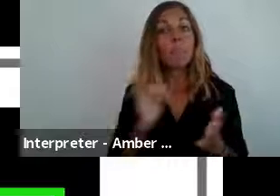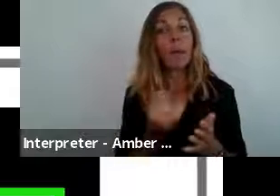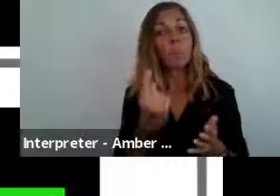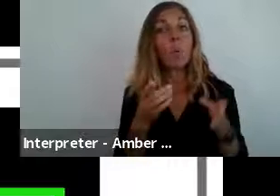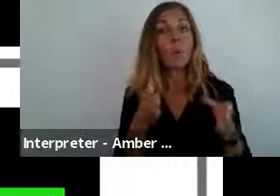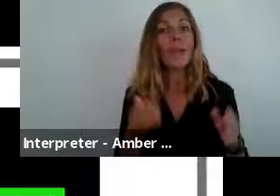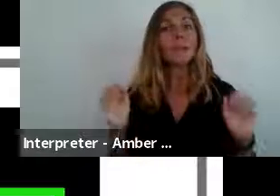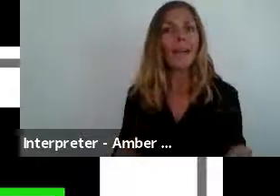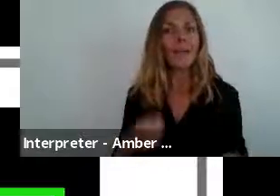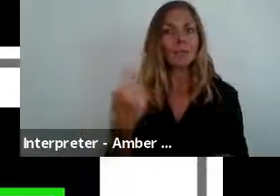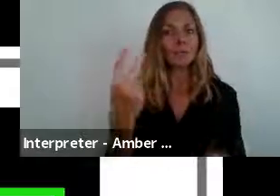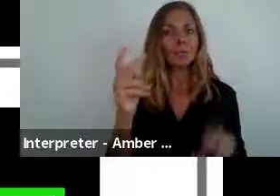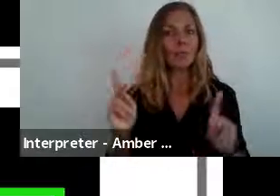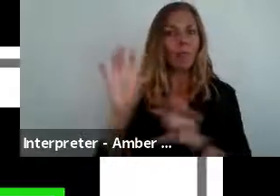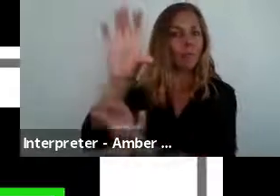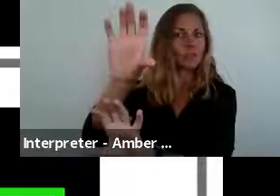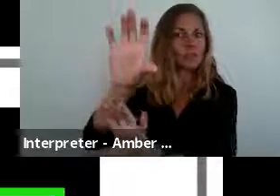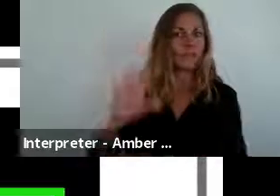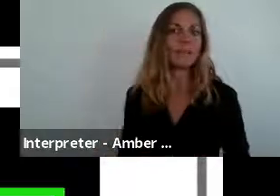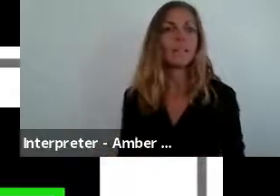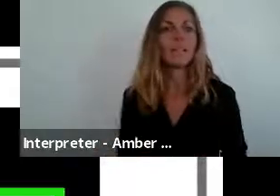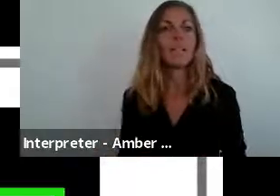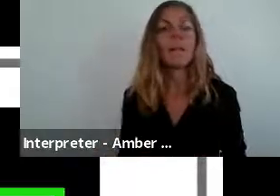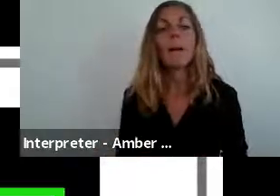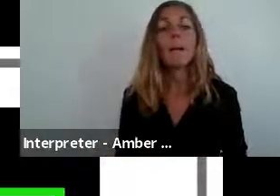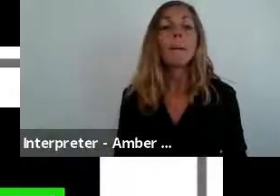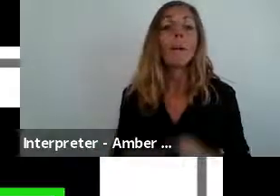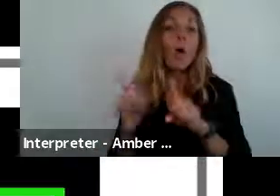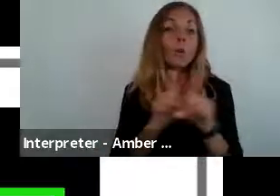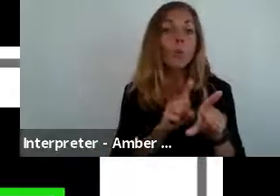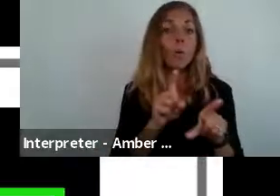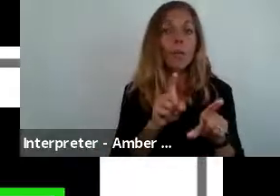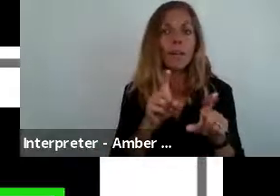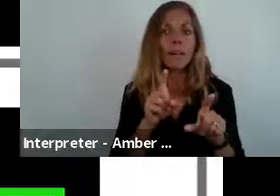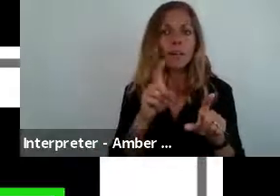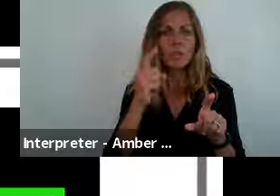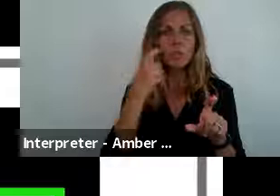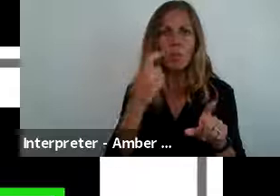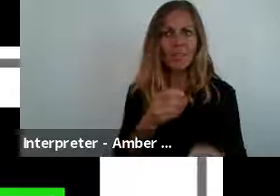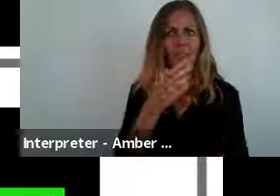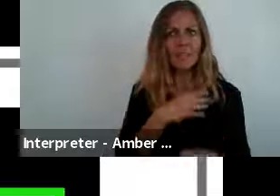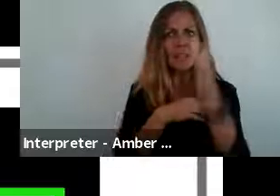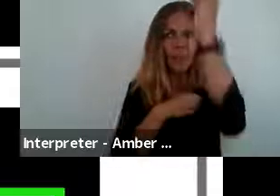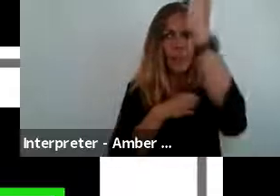get 2 people on screen. Of course, also, if you notice, there's the 2 vertical lines in